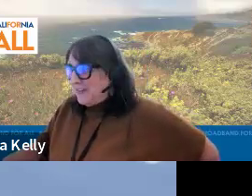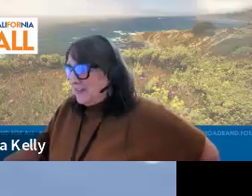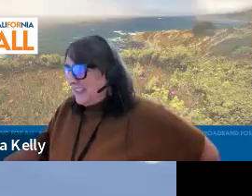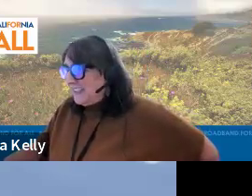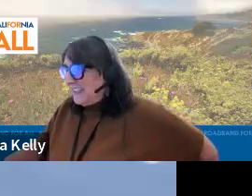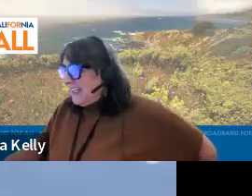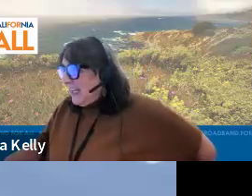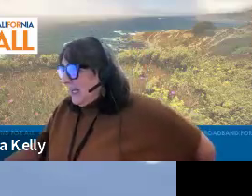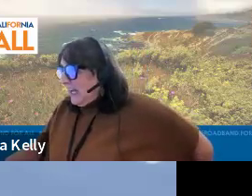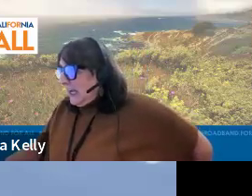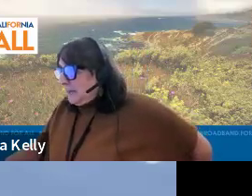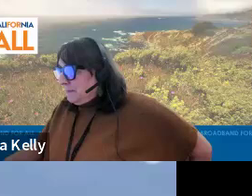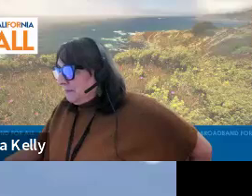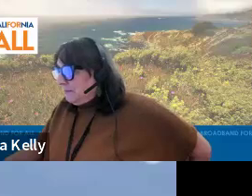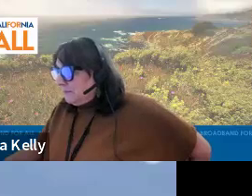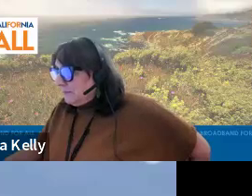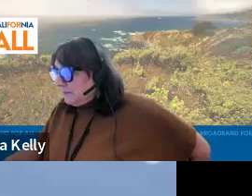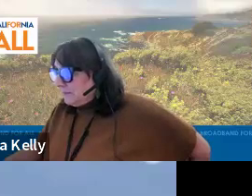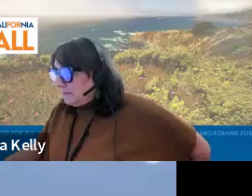Thank you, Sophie.